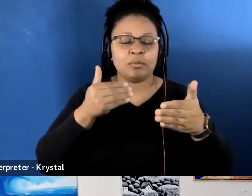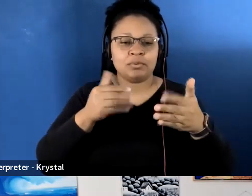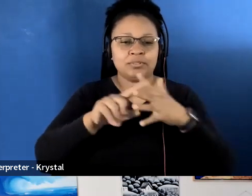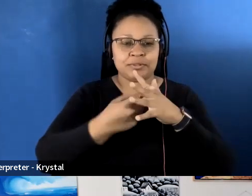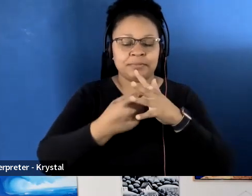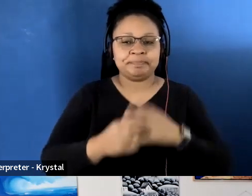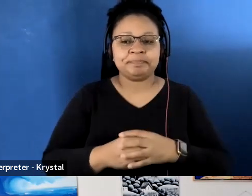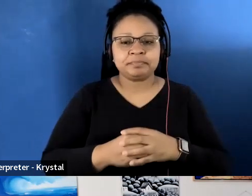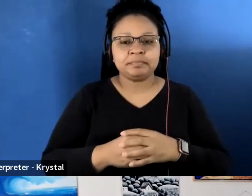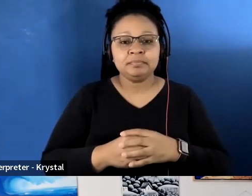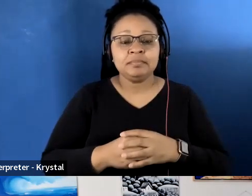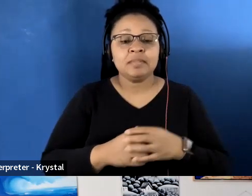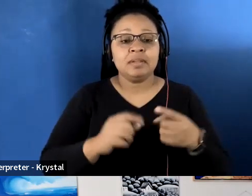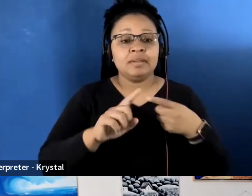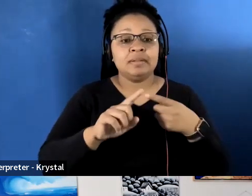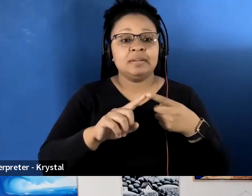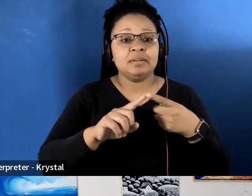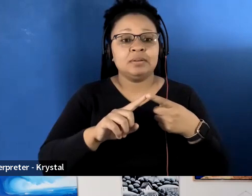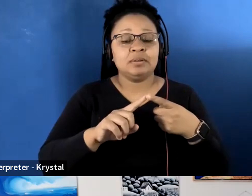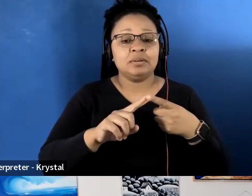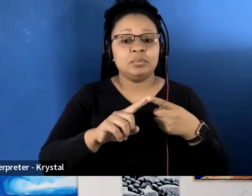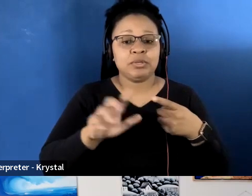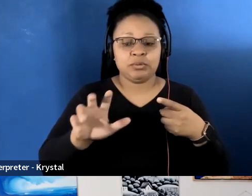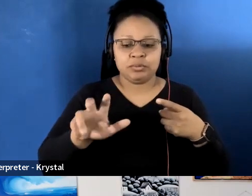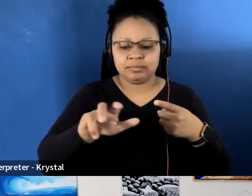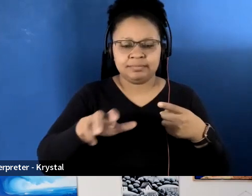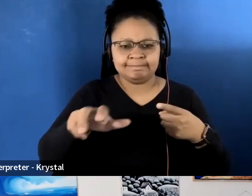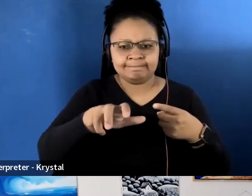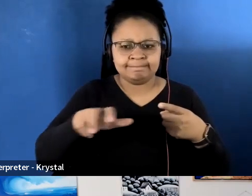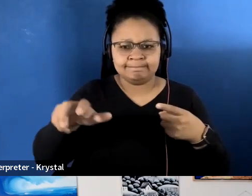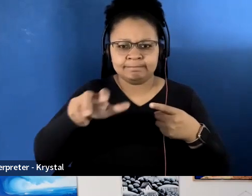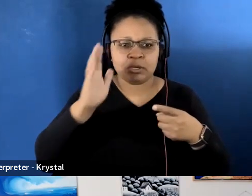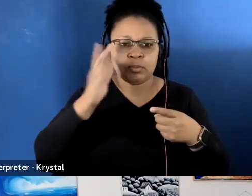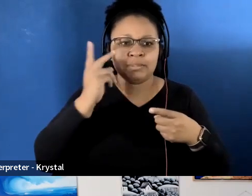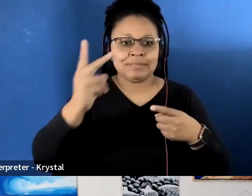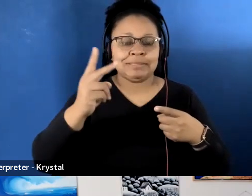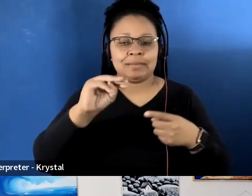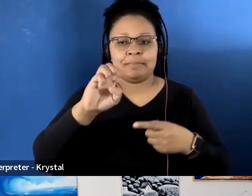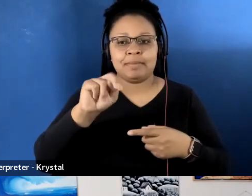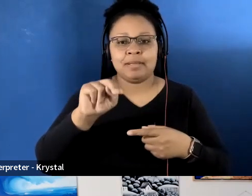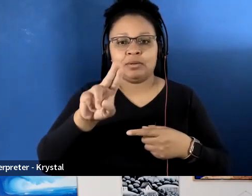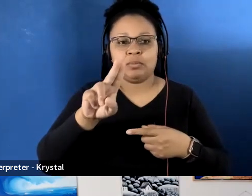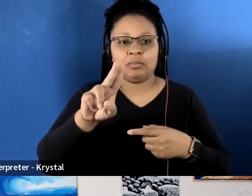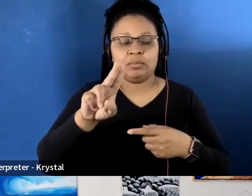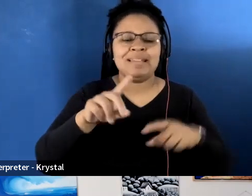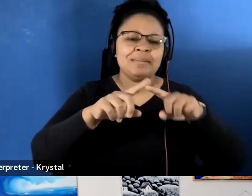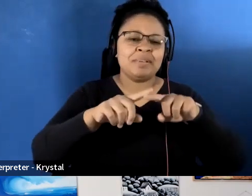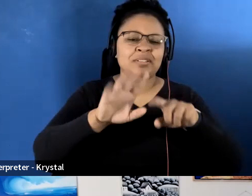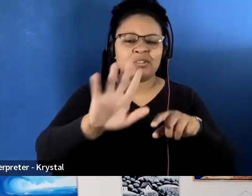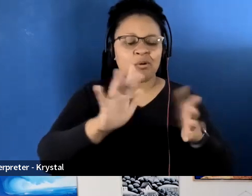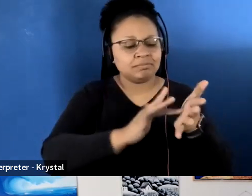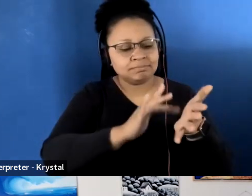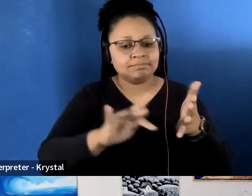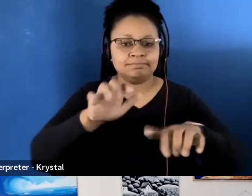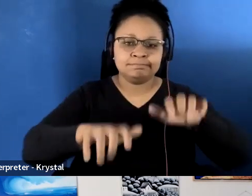today. First, when you scroll over the screen, a menu bar pops up. Depending on what device you are